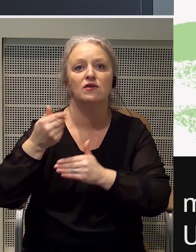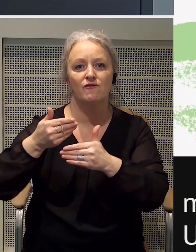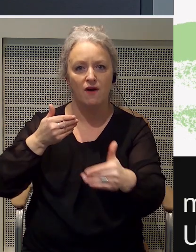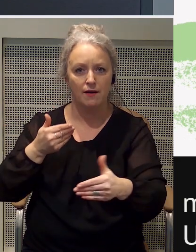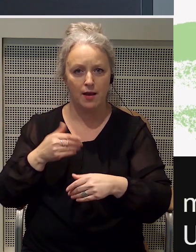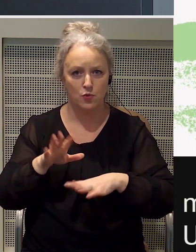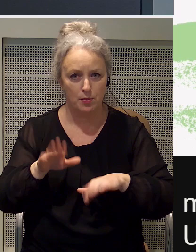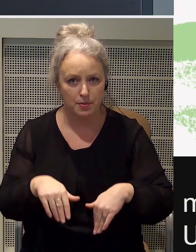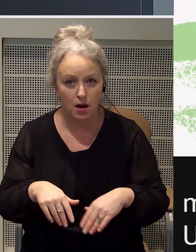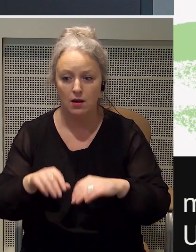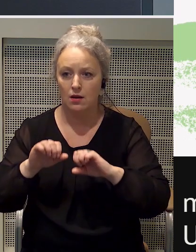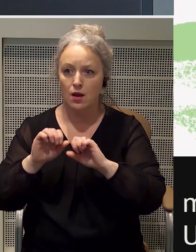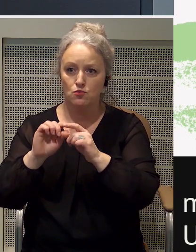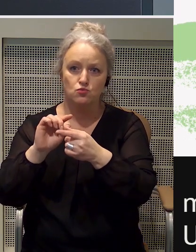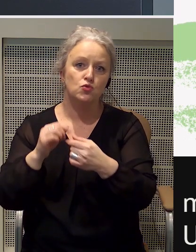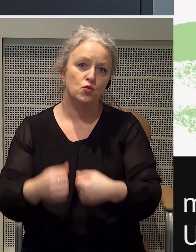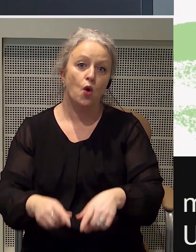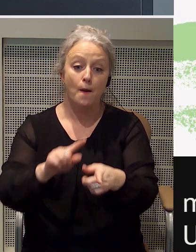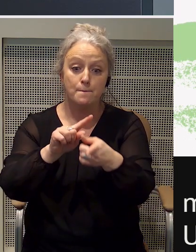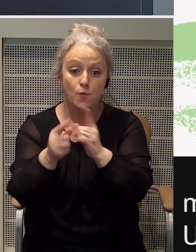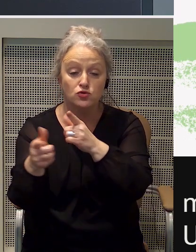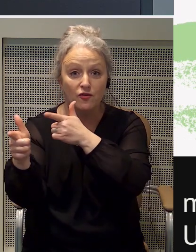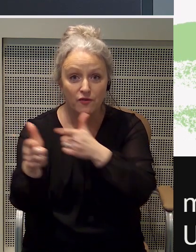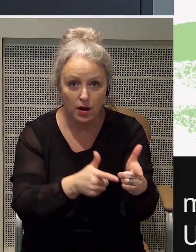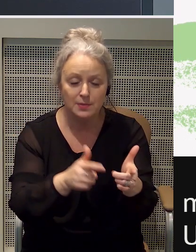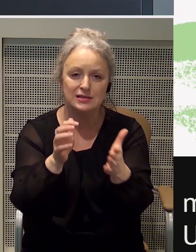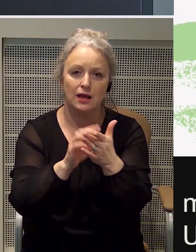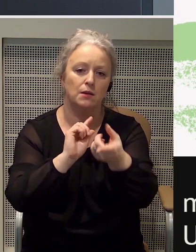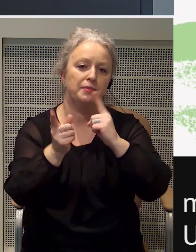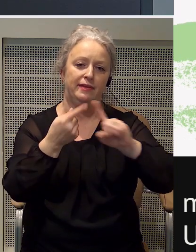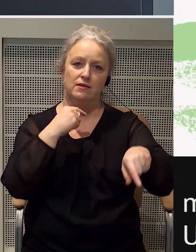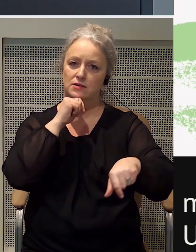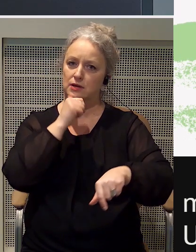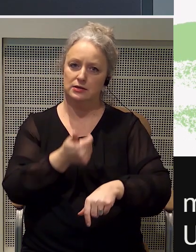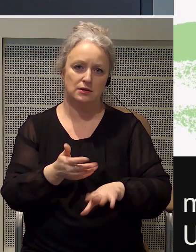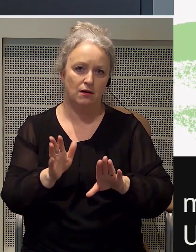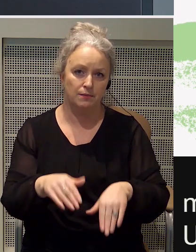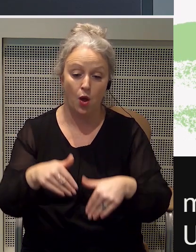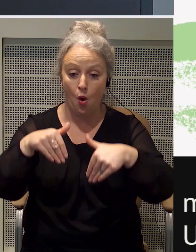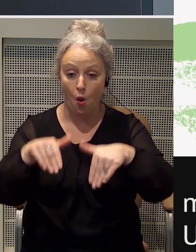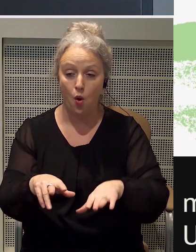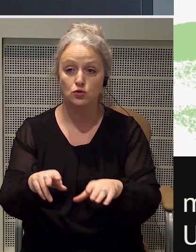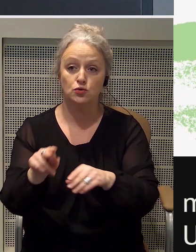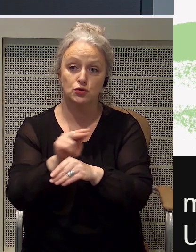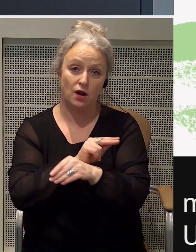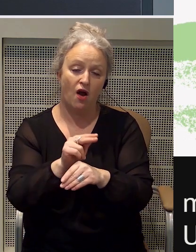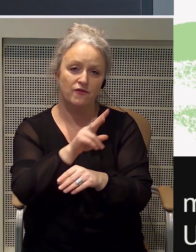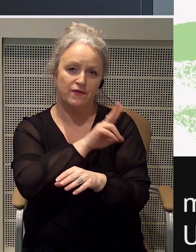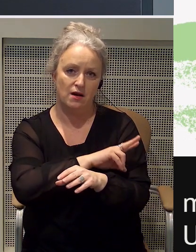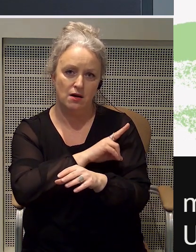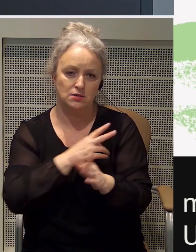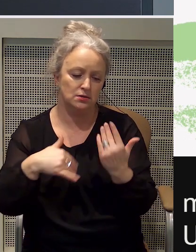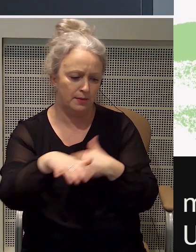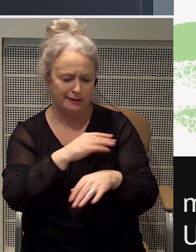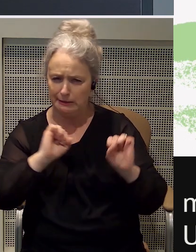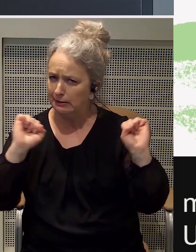US states, there's actually screening in place to start with early treatment because otherwise it can